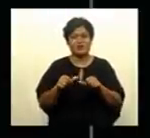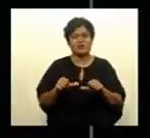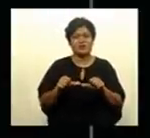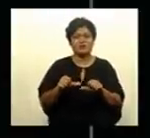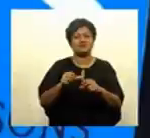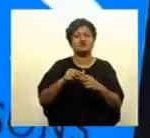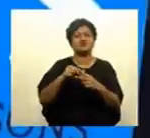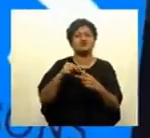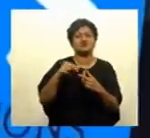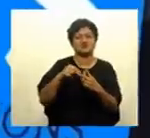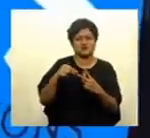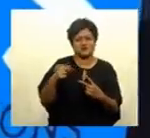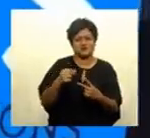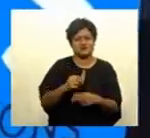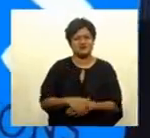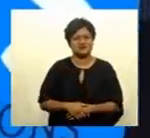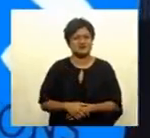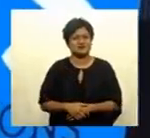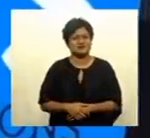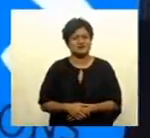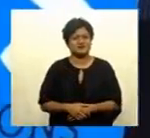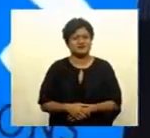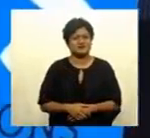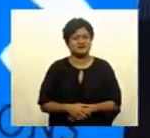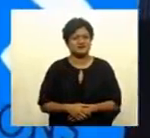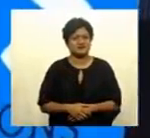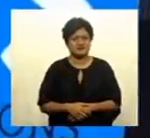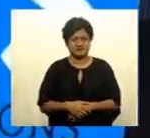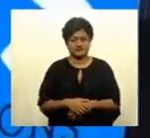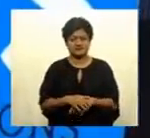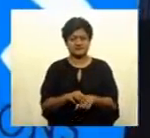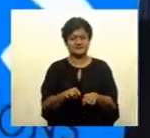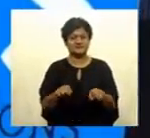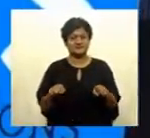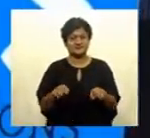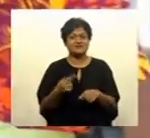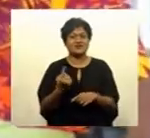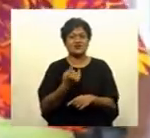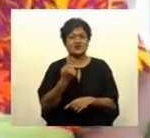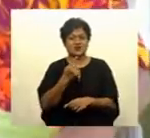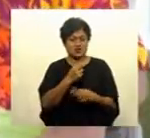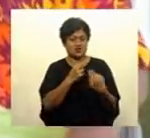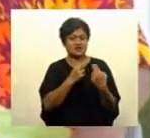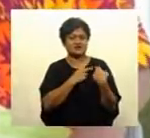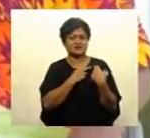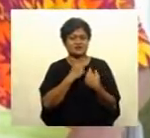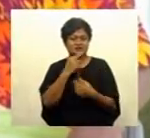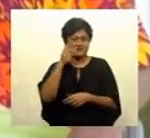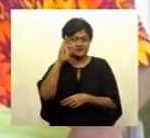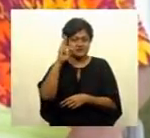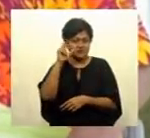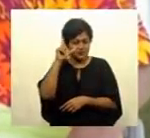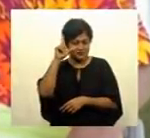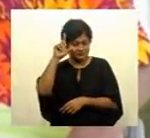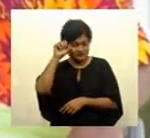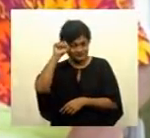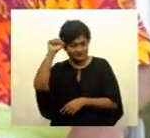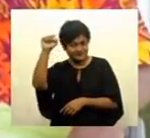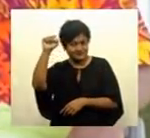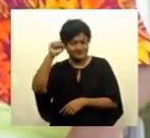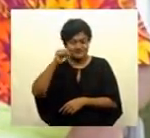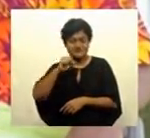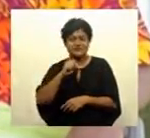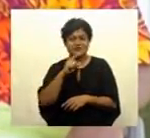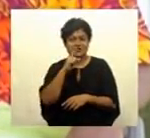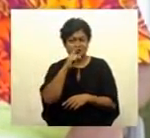Wangarandova reports. The unit responsible for senior citizens says this elderly citizen knows the